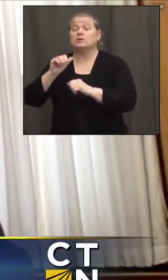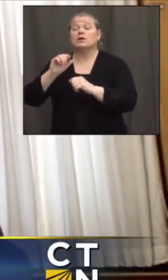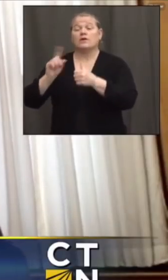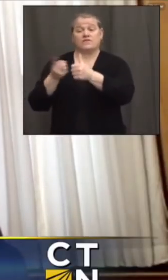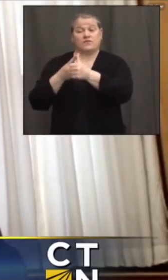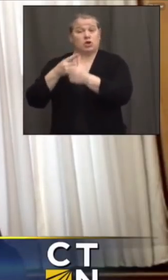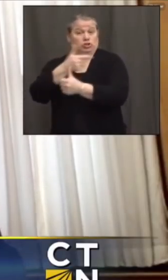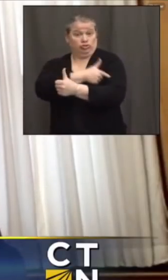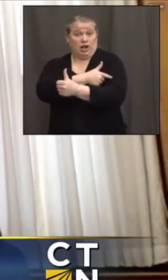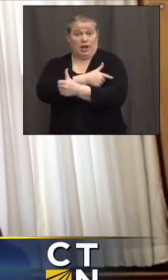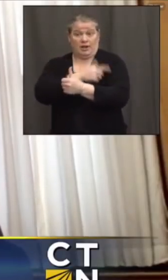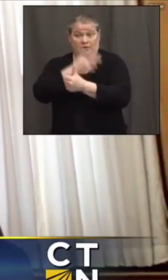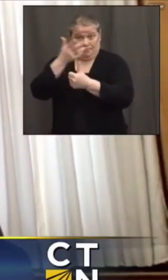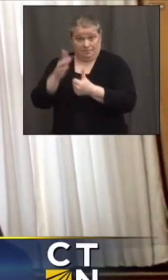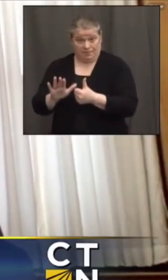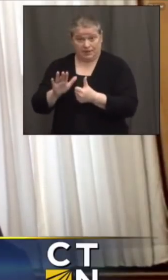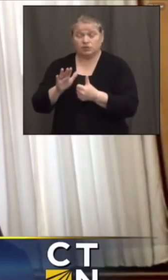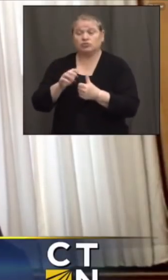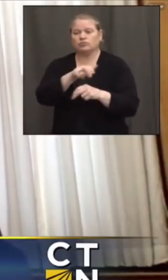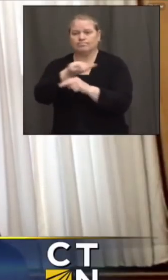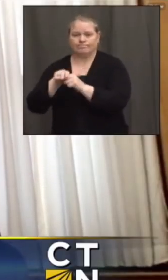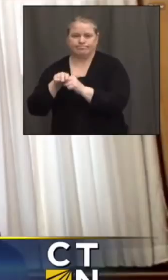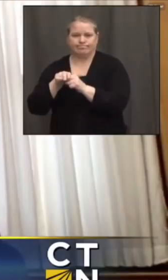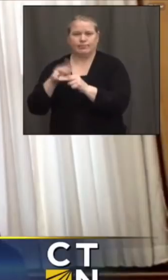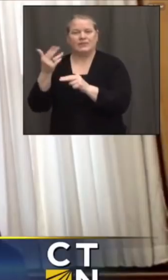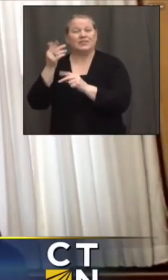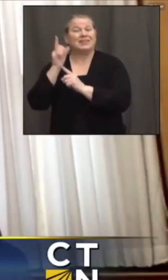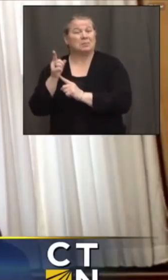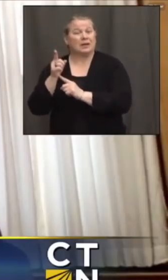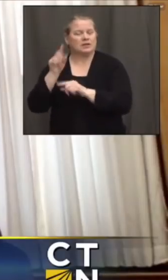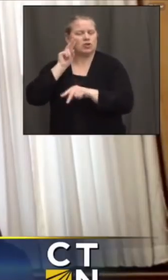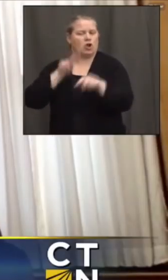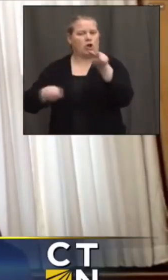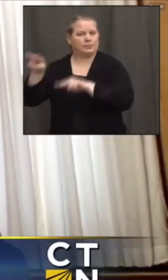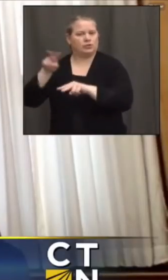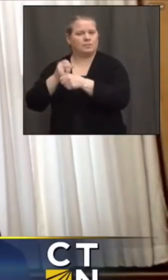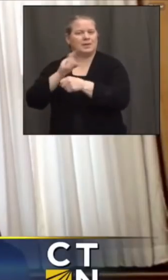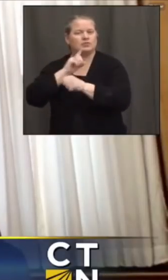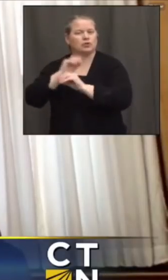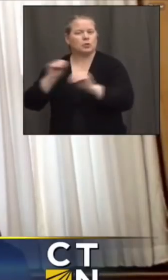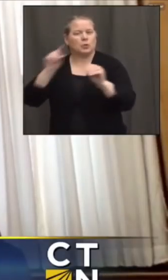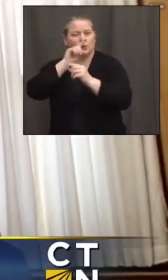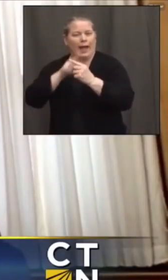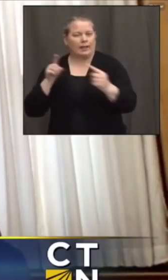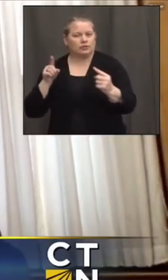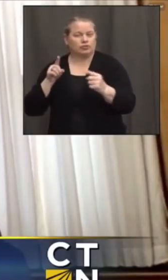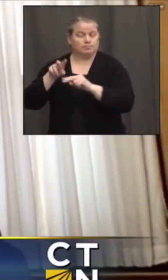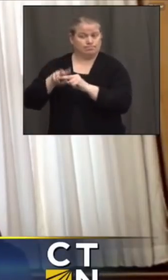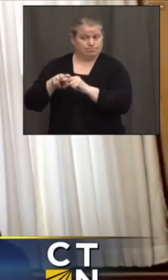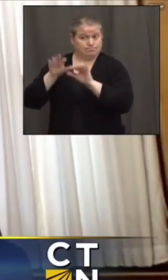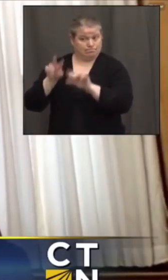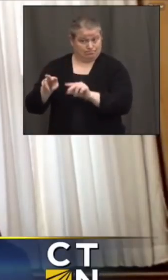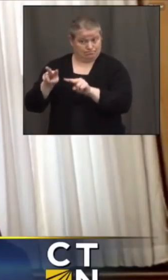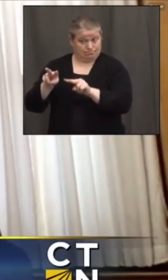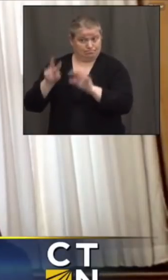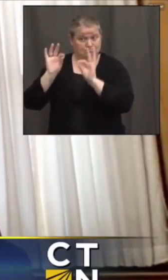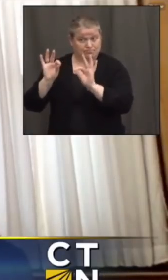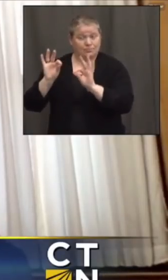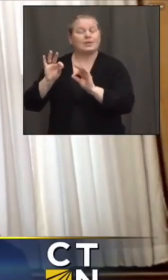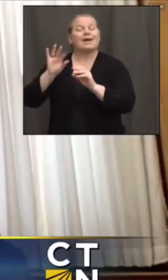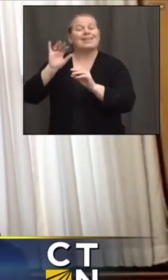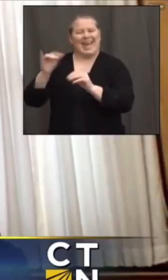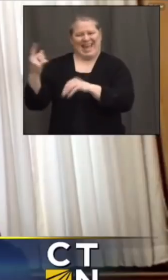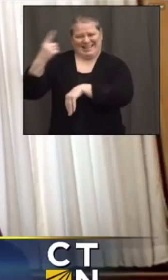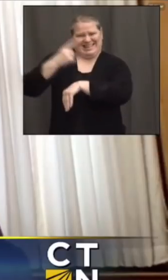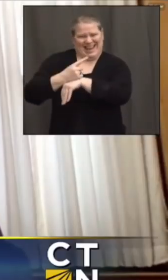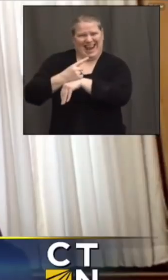15-minute observation period, that we want people to get scheduled for their second shot while they're on site that day so that it's locked in. And most of our providers are